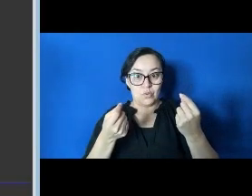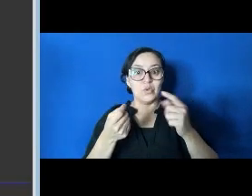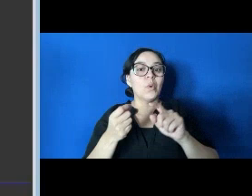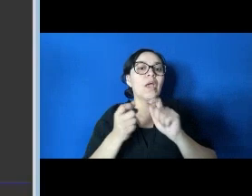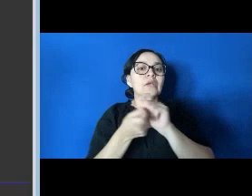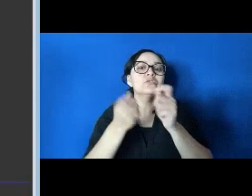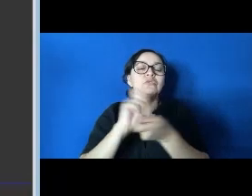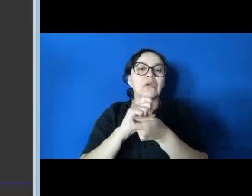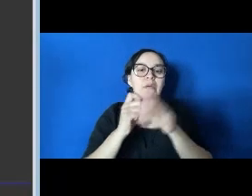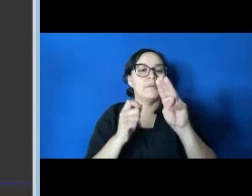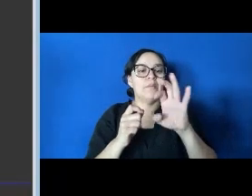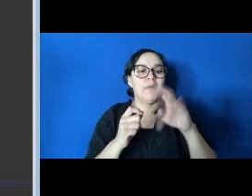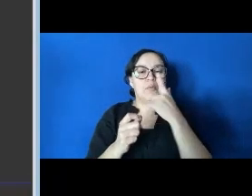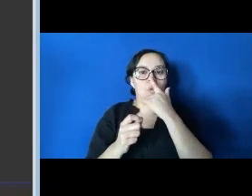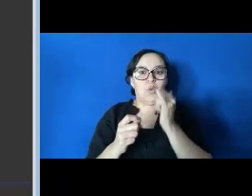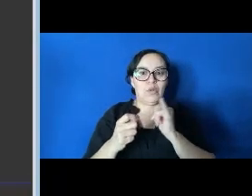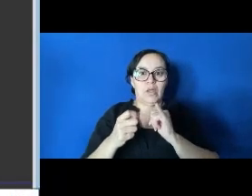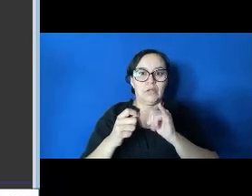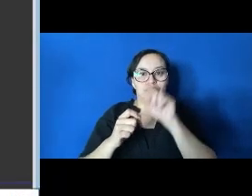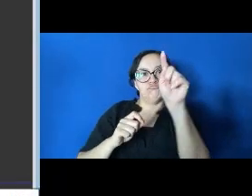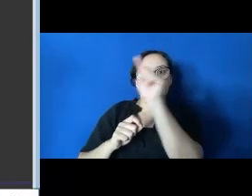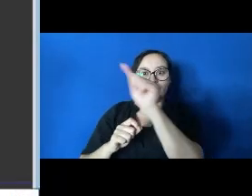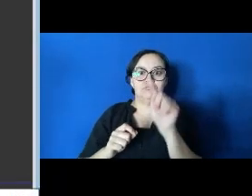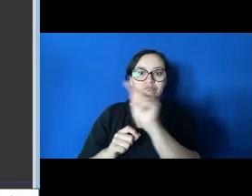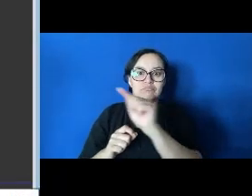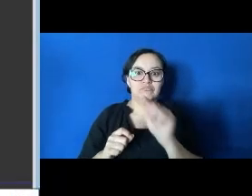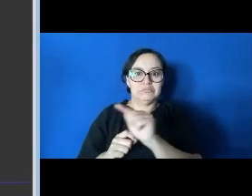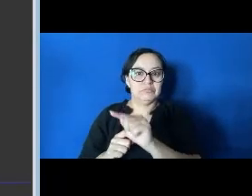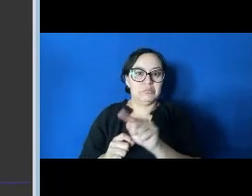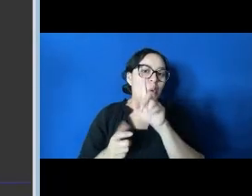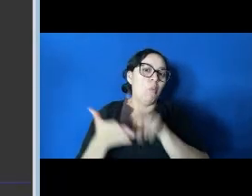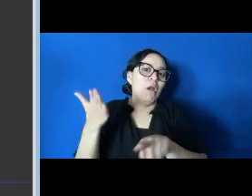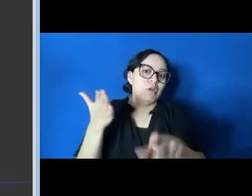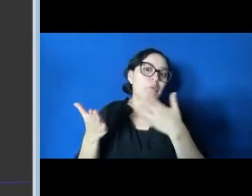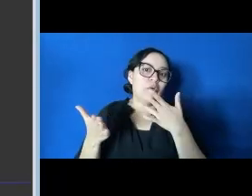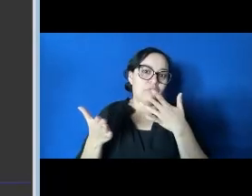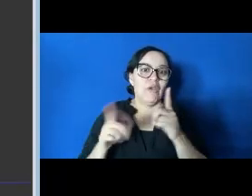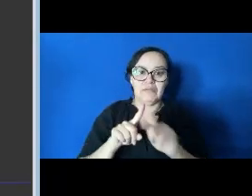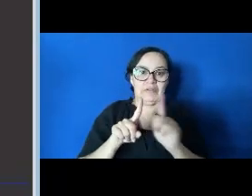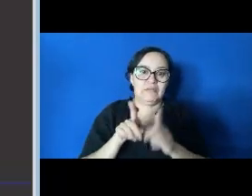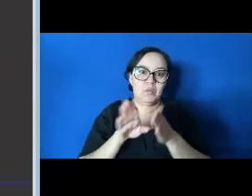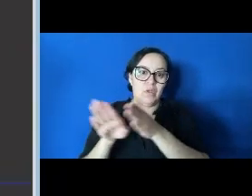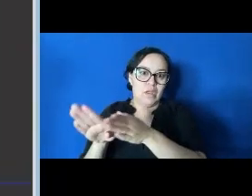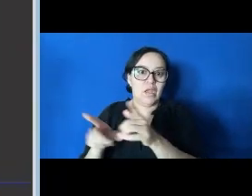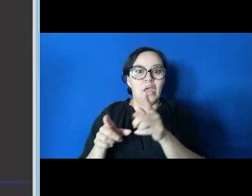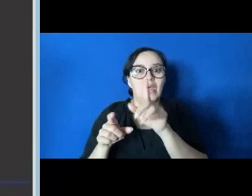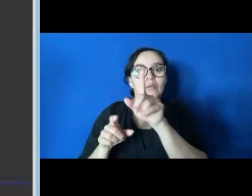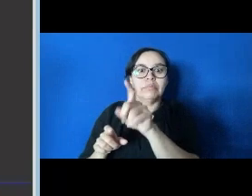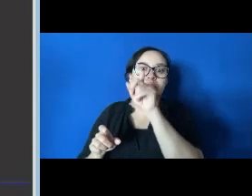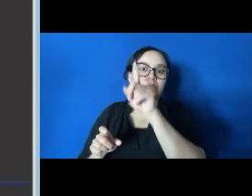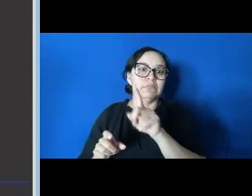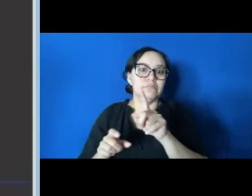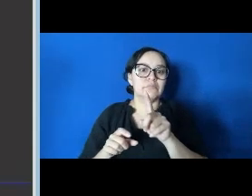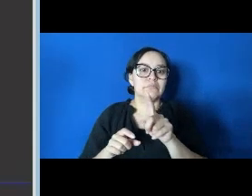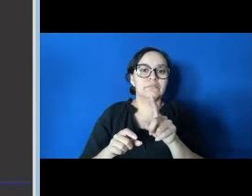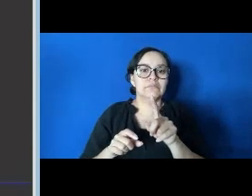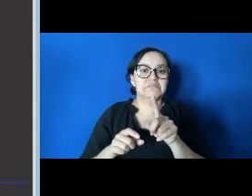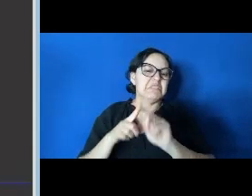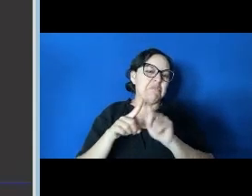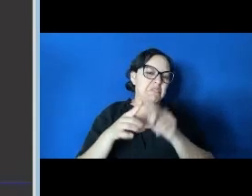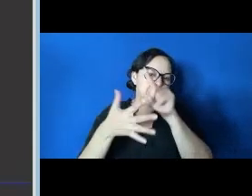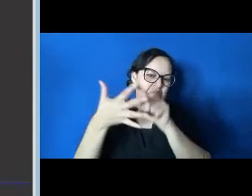cuál might es esa want, base de this is the one mapa you have, but we dependiendo can check the de cuál base es su depending on preferencia. Así what que is your pueden ser preference. mapas So we topográficos can use o pueden ser a